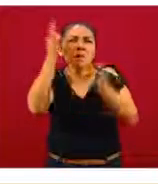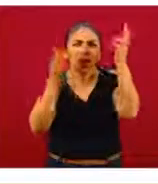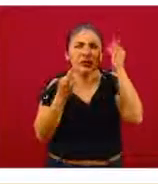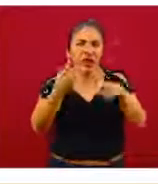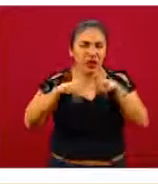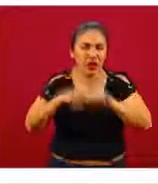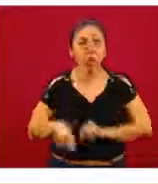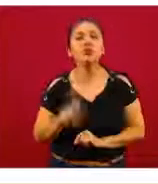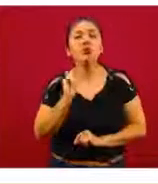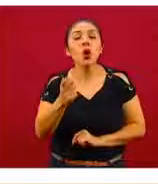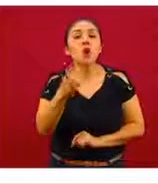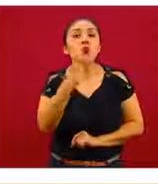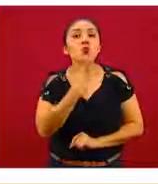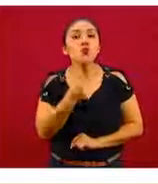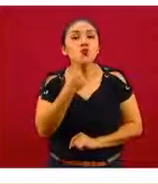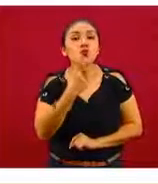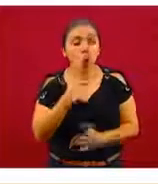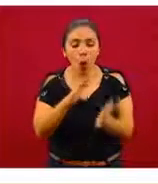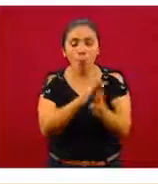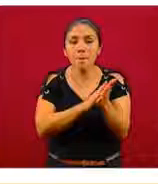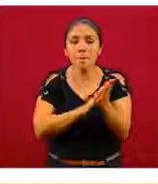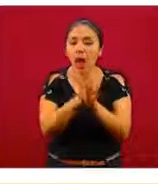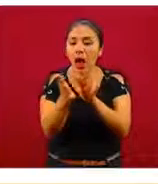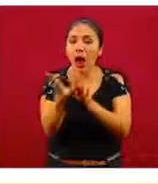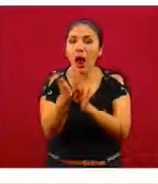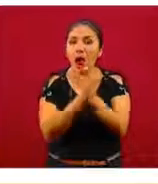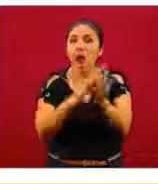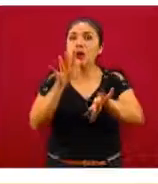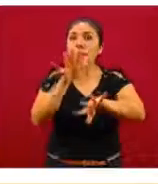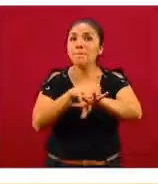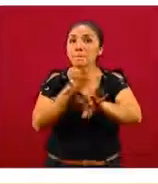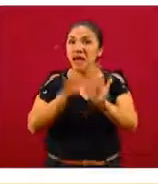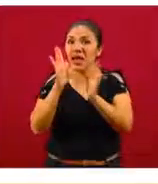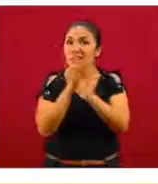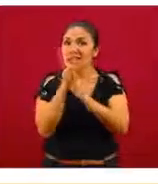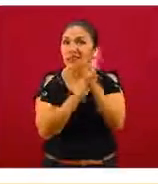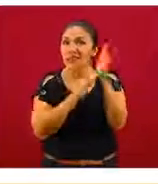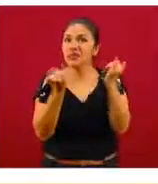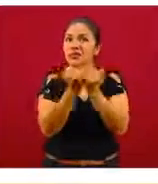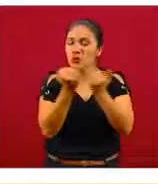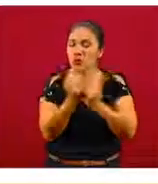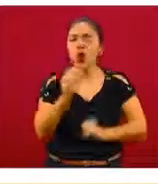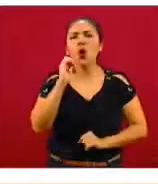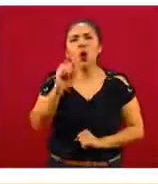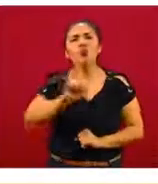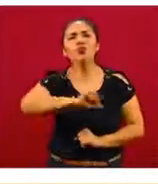skin diseases as well. Another symptom is red palms,